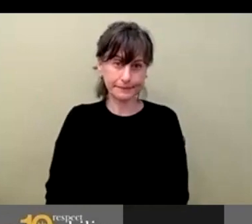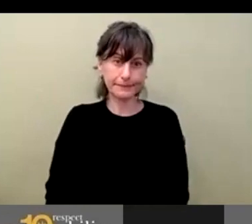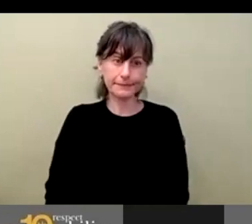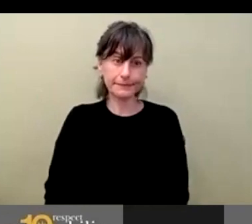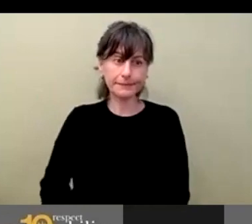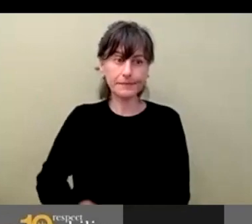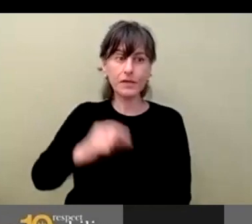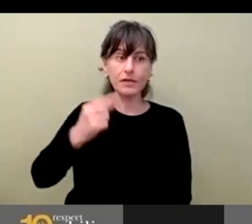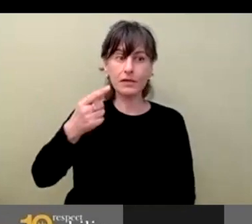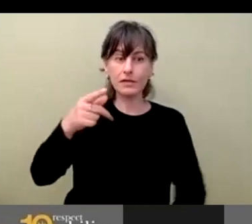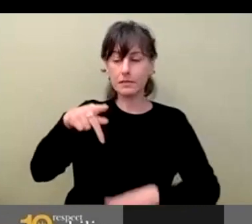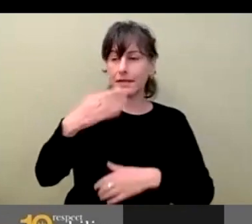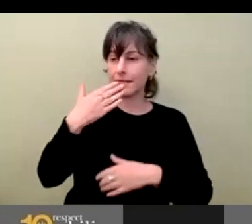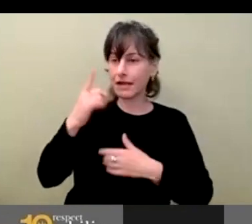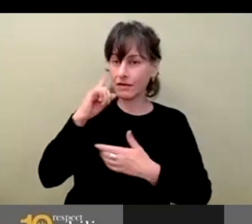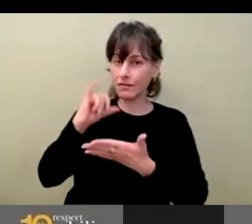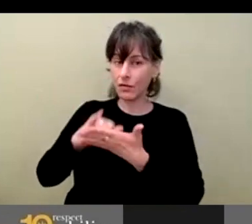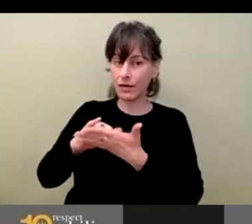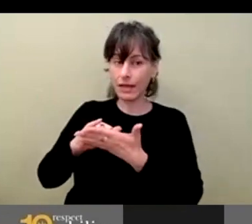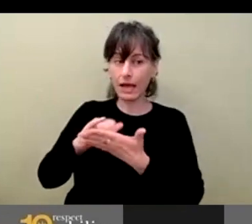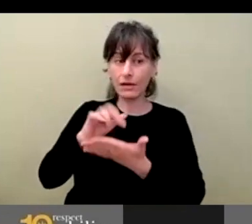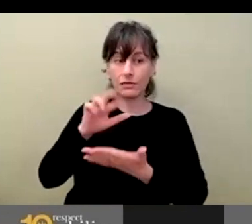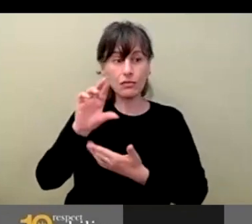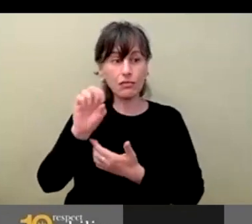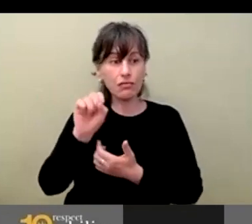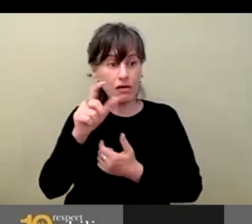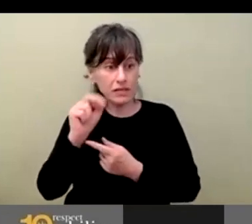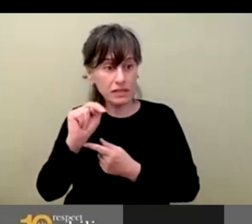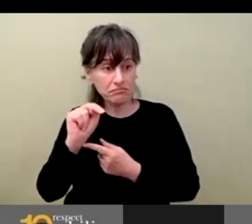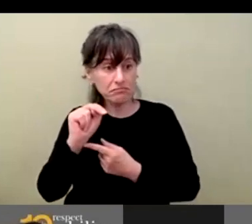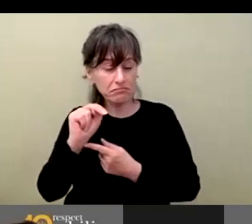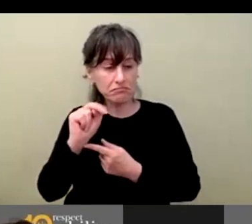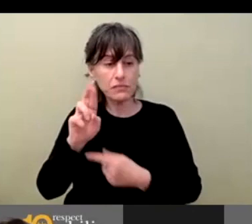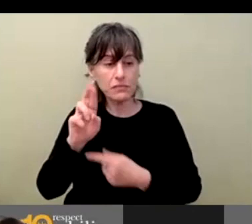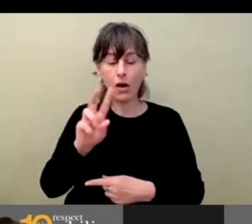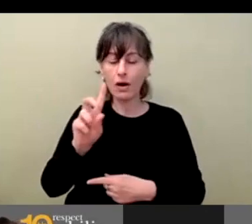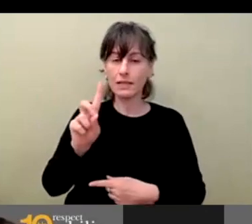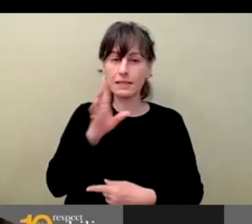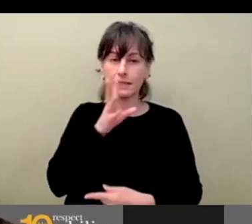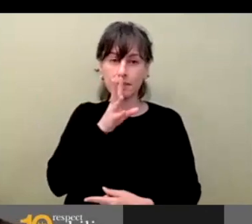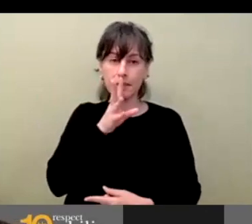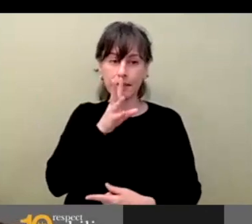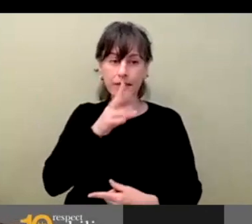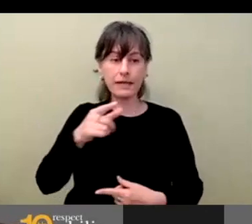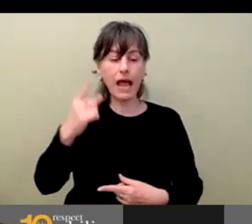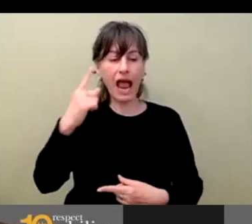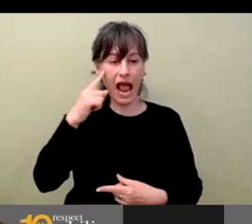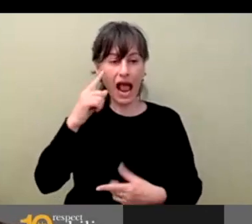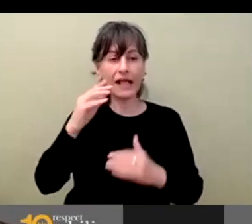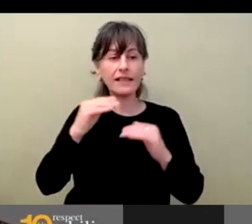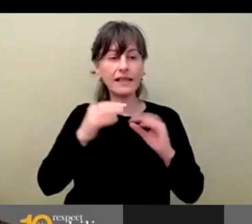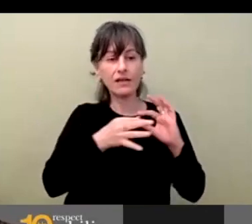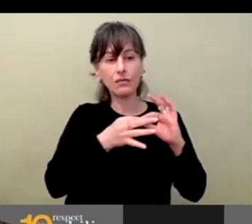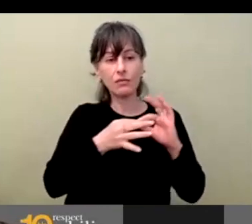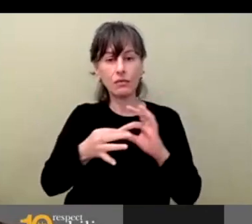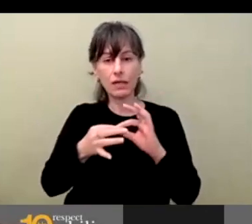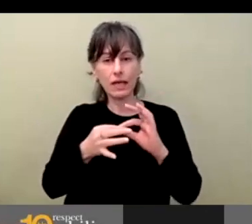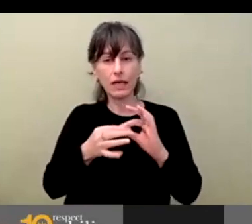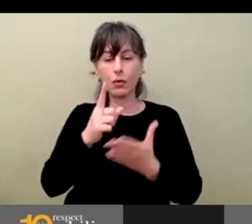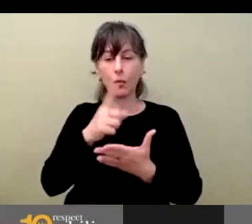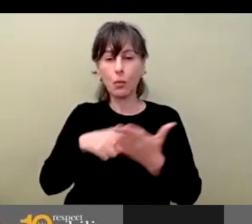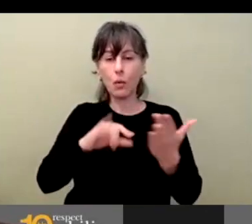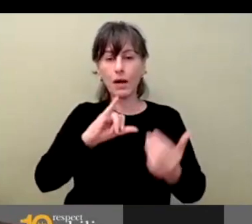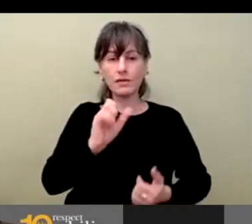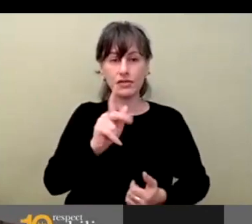Thanks for that. Okay, Rostam, how about you? I think that building off of what Jake and